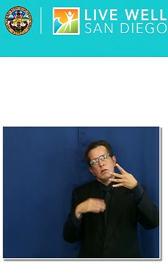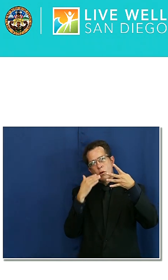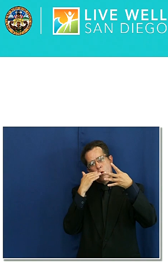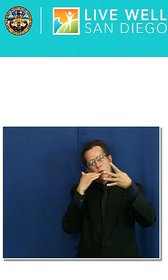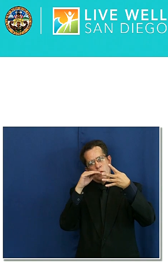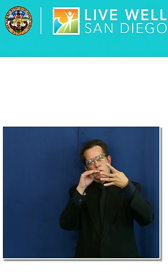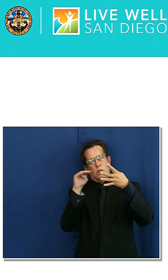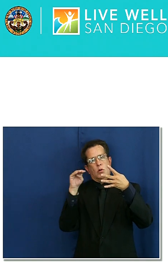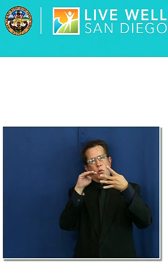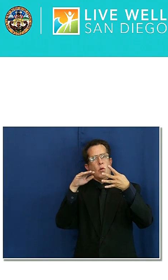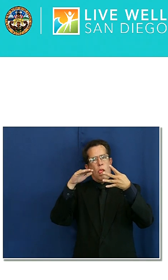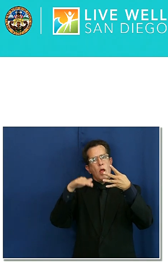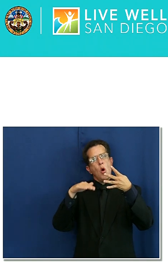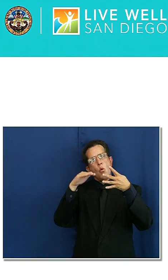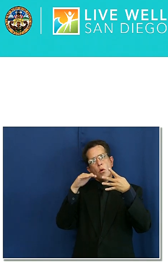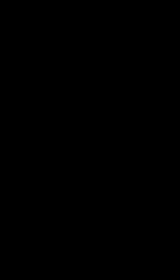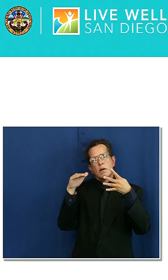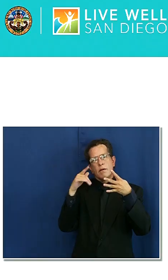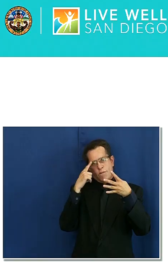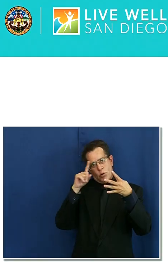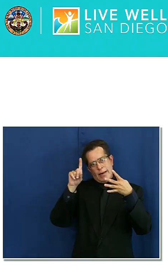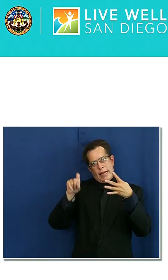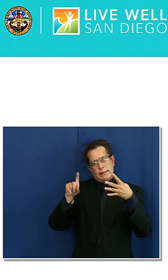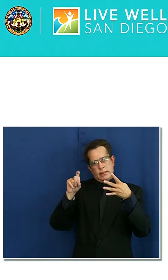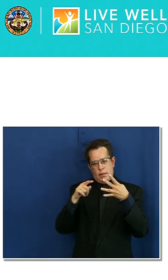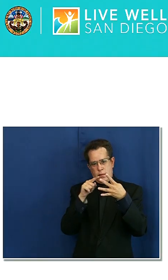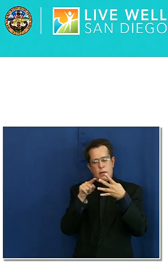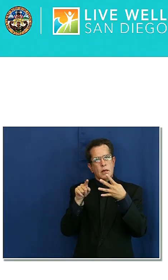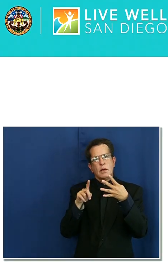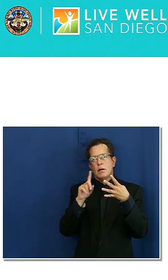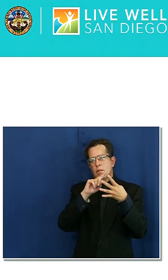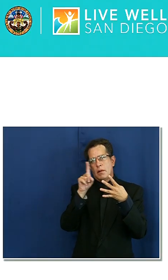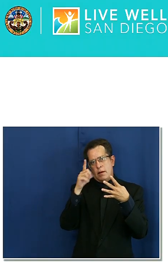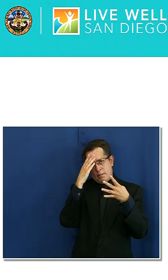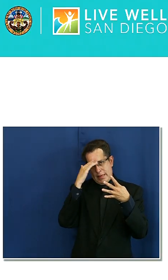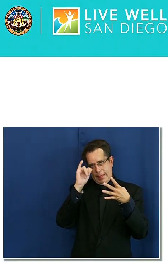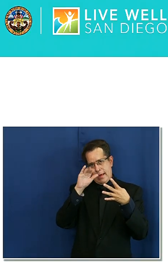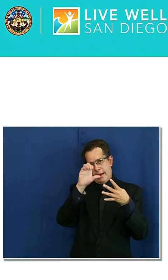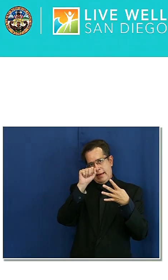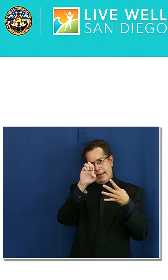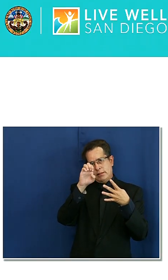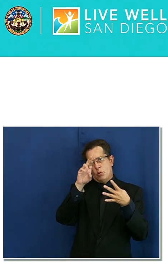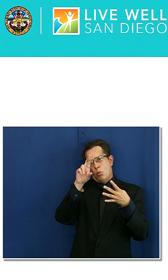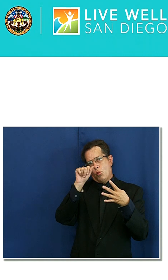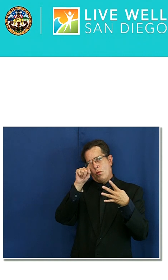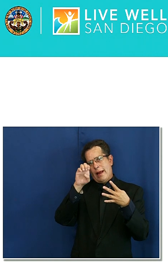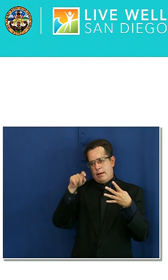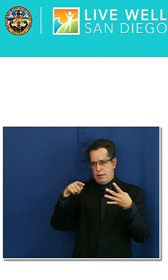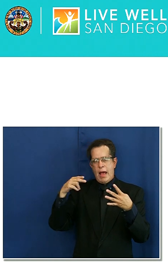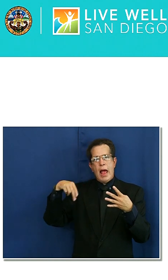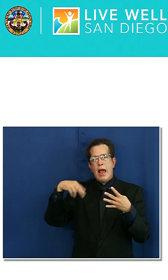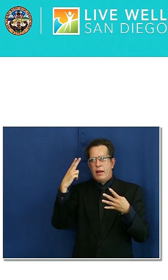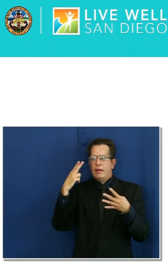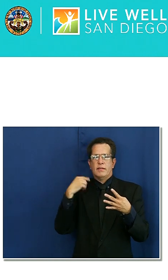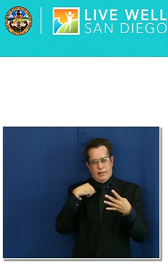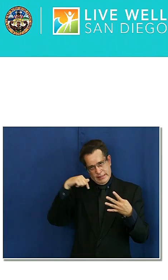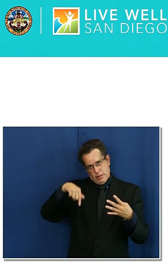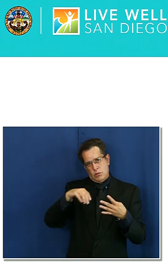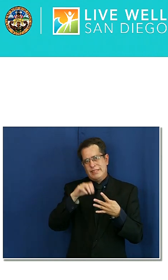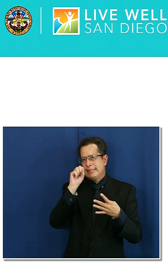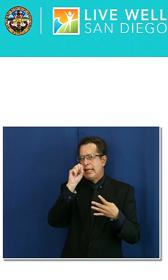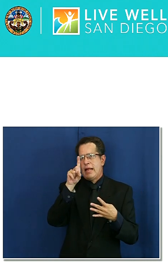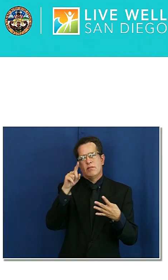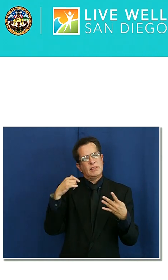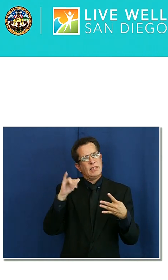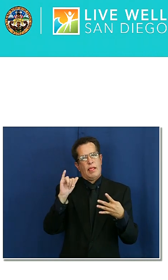lower tier, the testing positivity, but because the case rate is in a higher tier, San Diego continues to